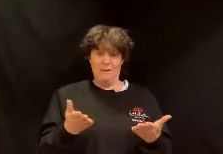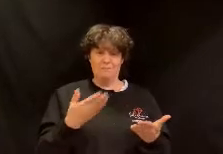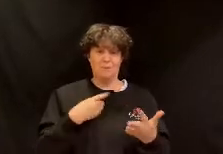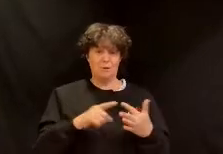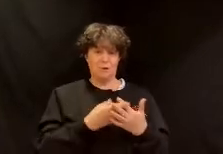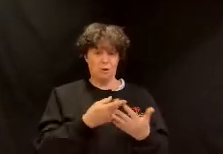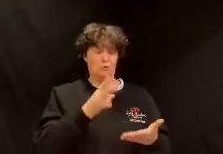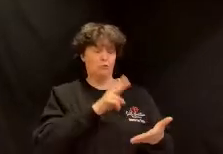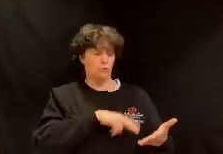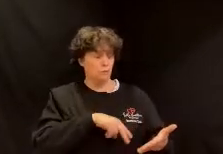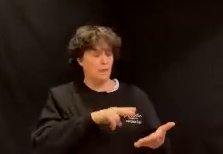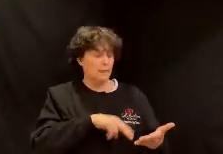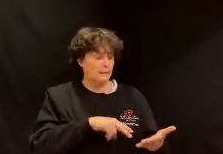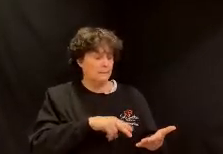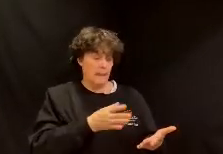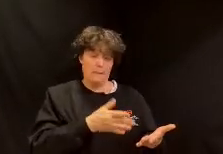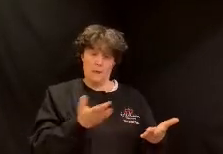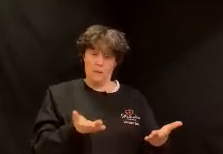reading the Bible, man.